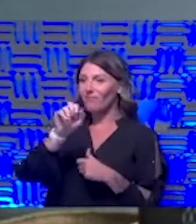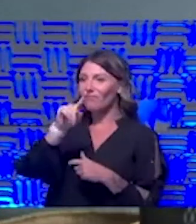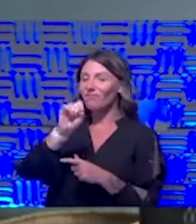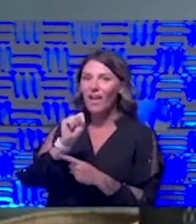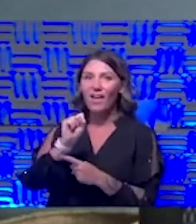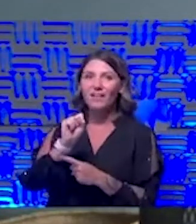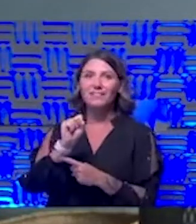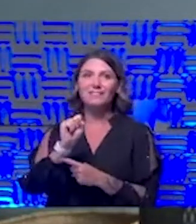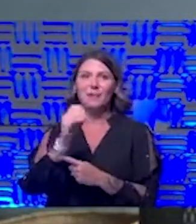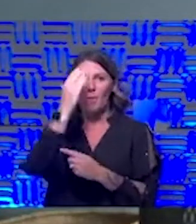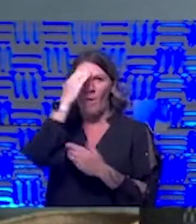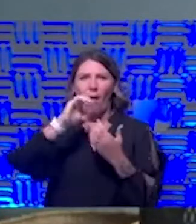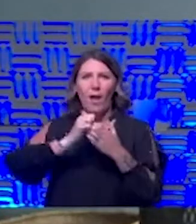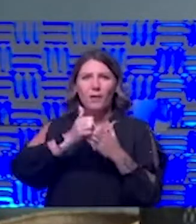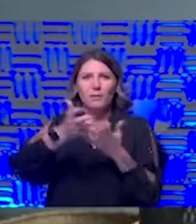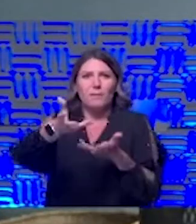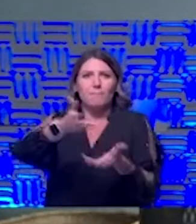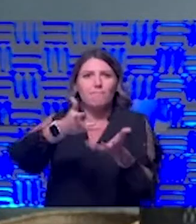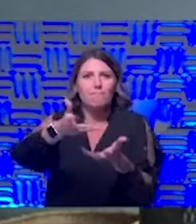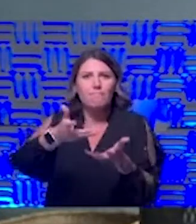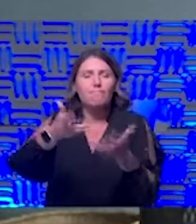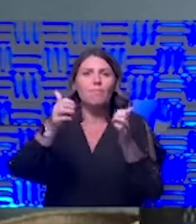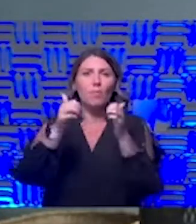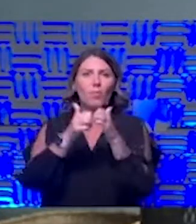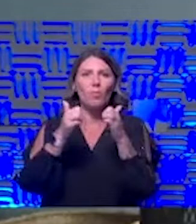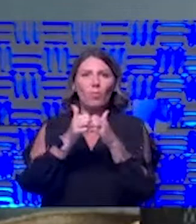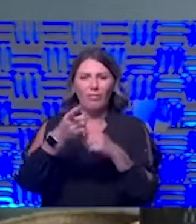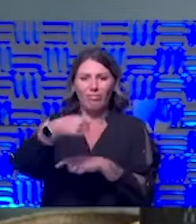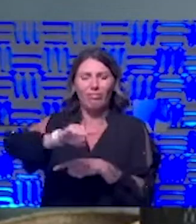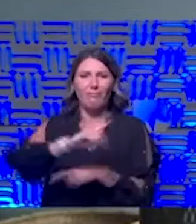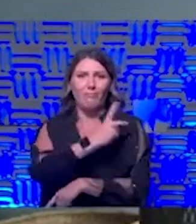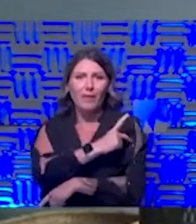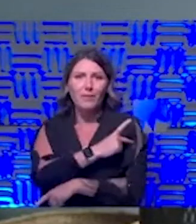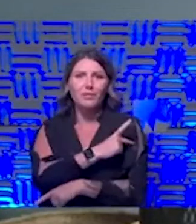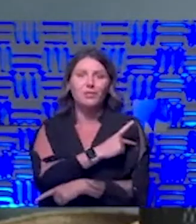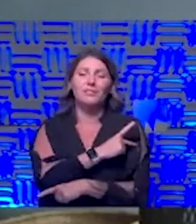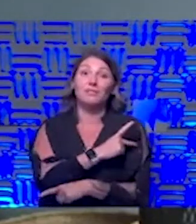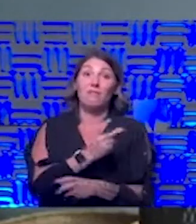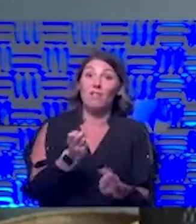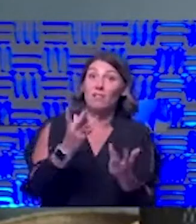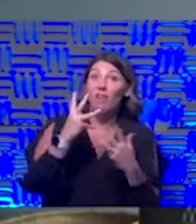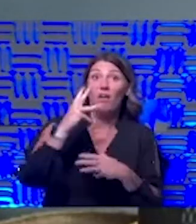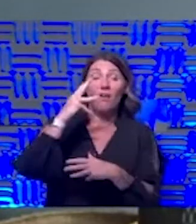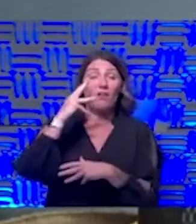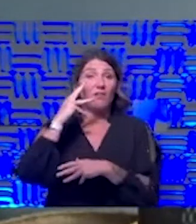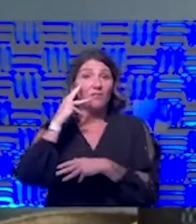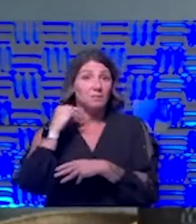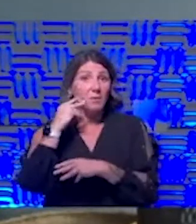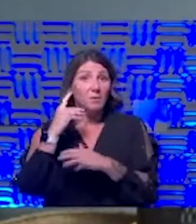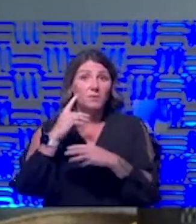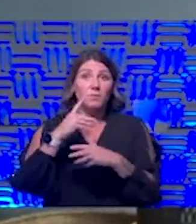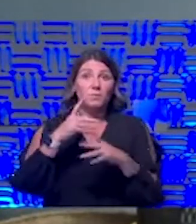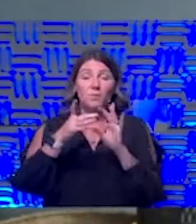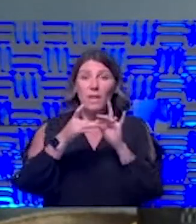responders, medical personnel. They have a lot of experience with trauma, acute trauma, secondary